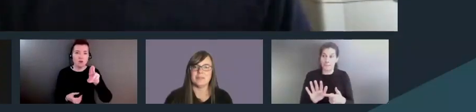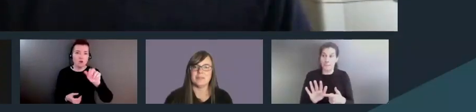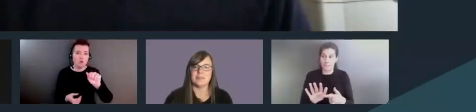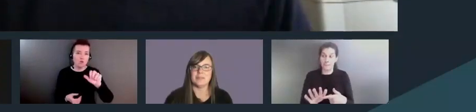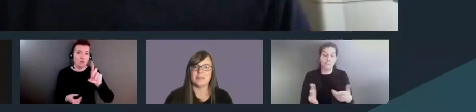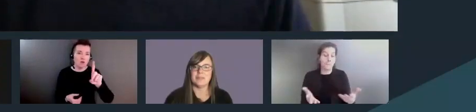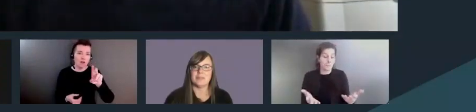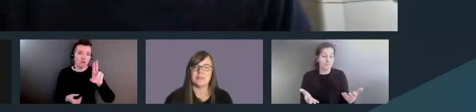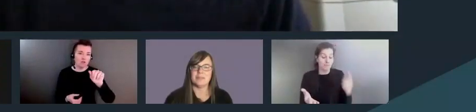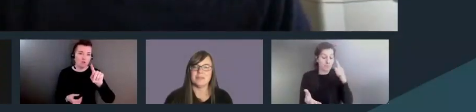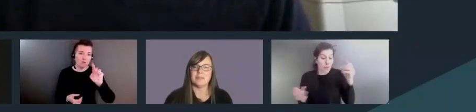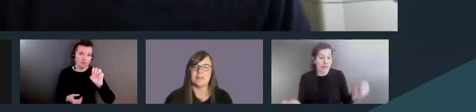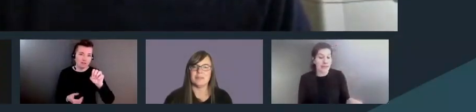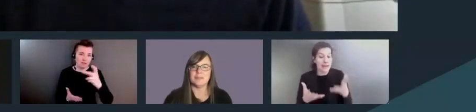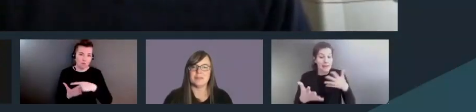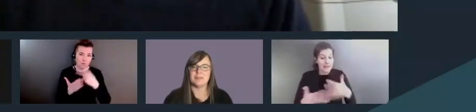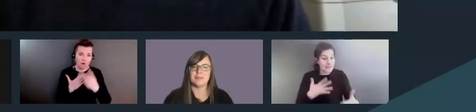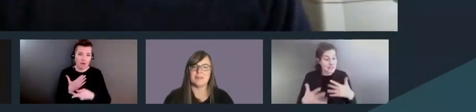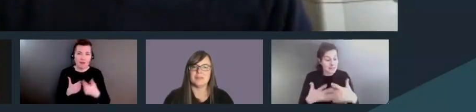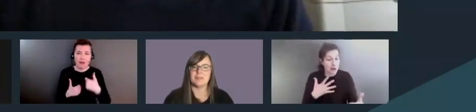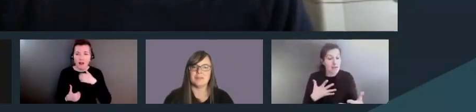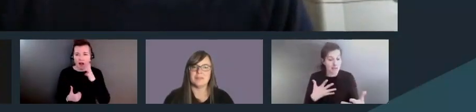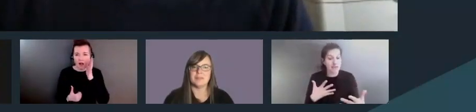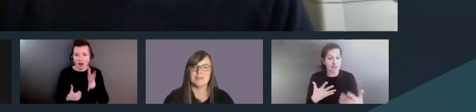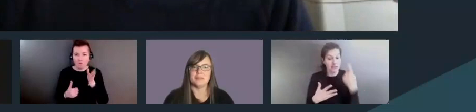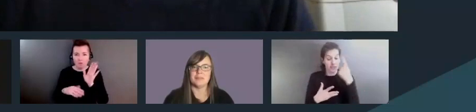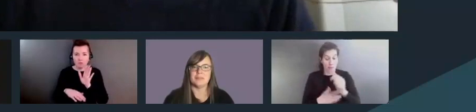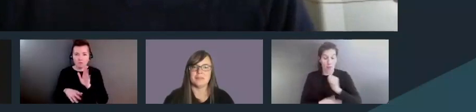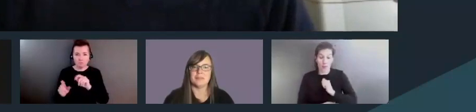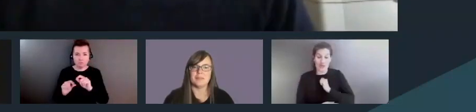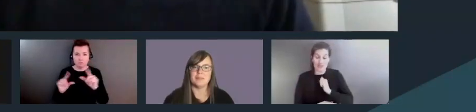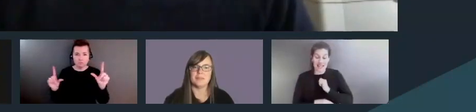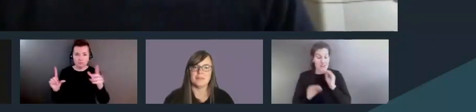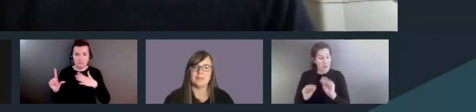I'm just going to call up my slides here if I can.